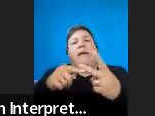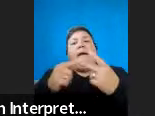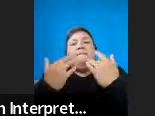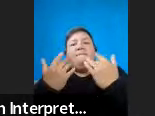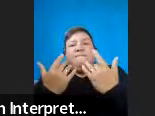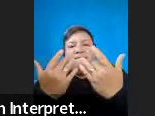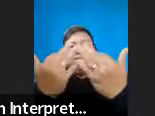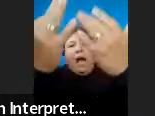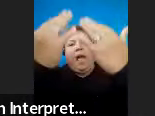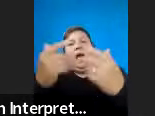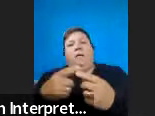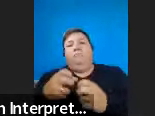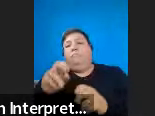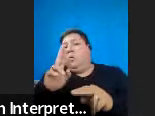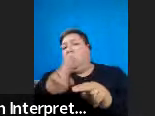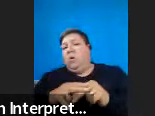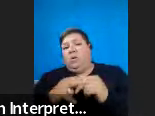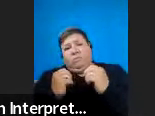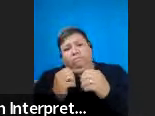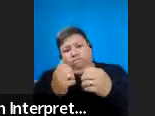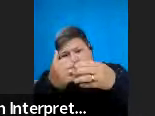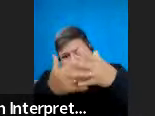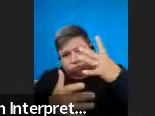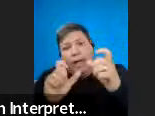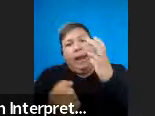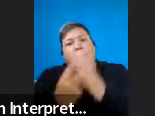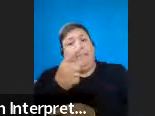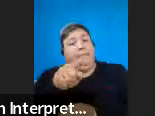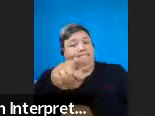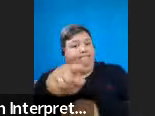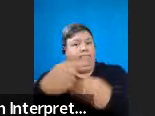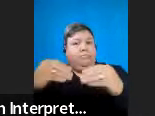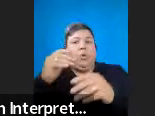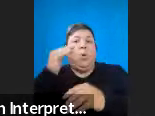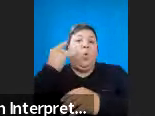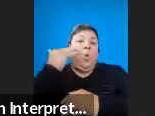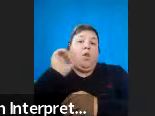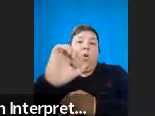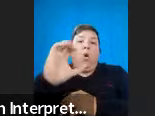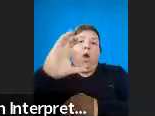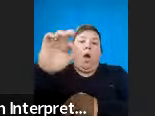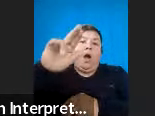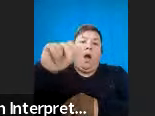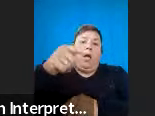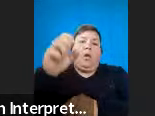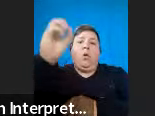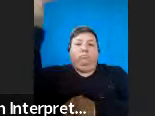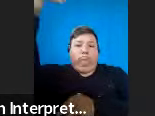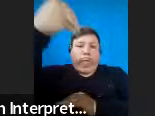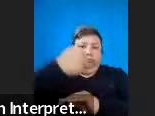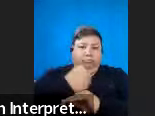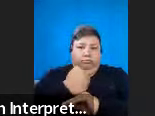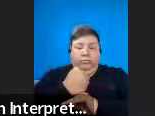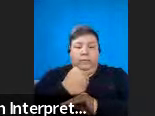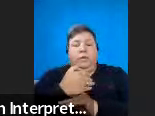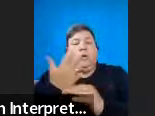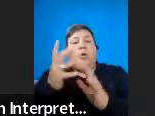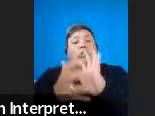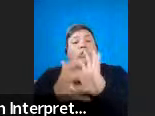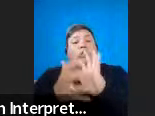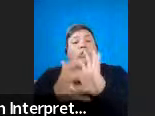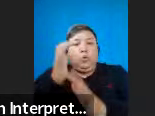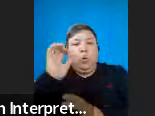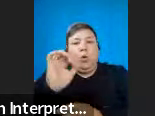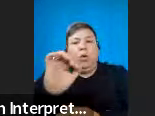of or other destructions that could destroy the documents, that would destroy the cargo and so forth, the records that you